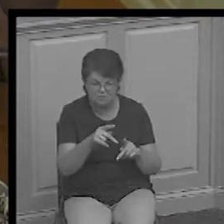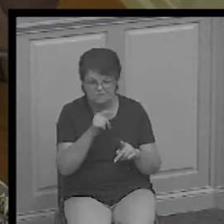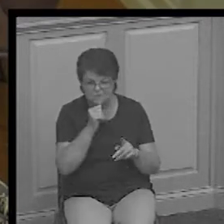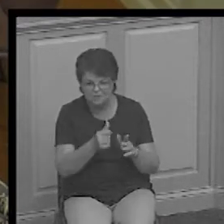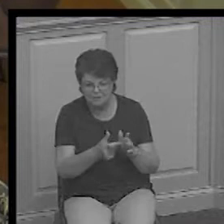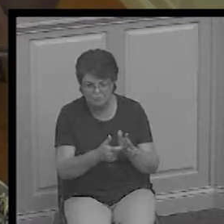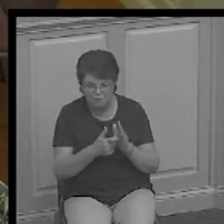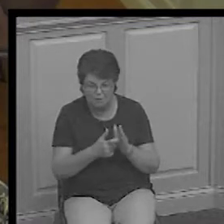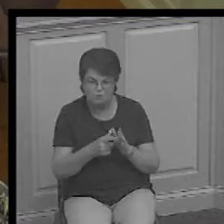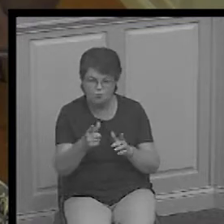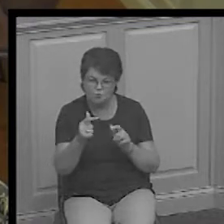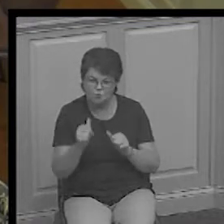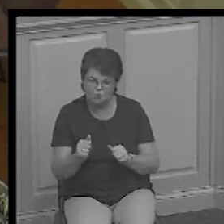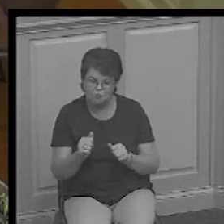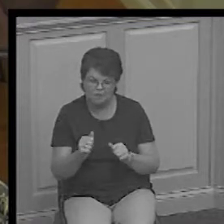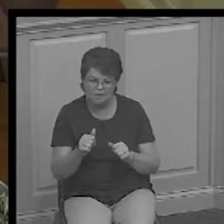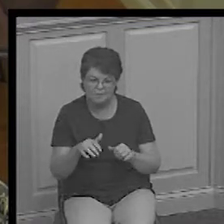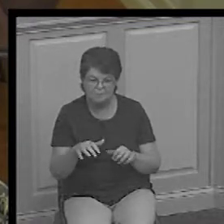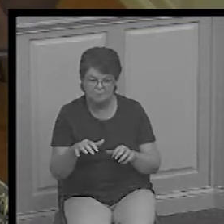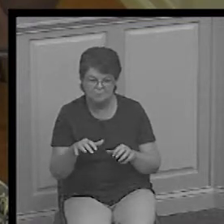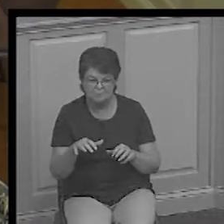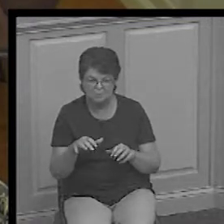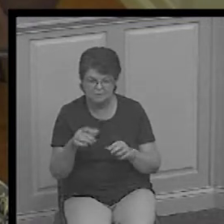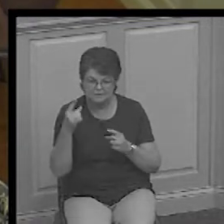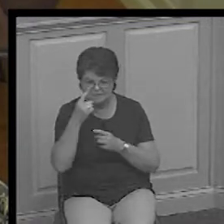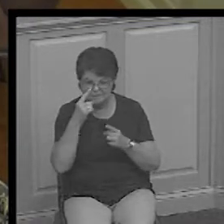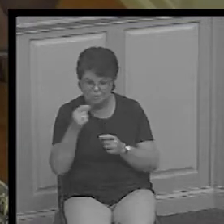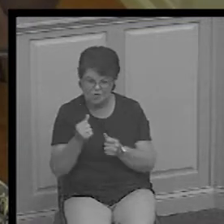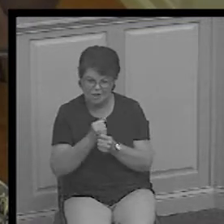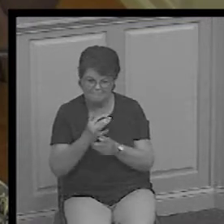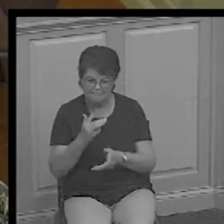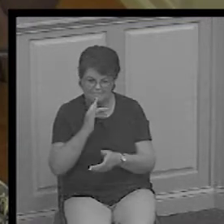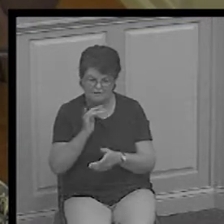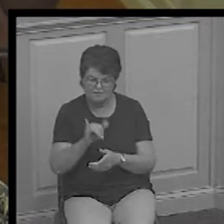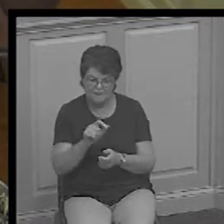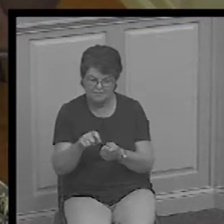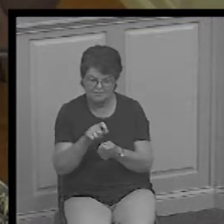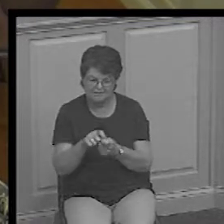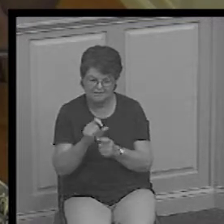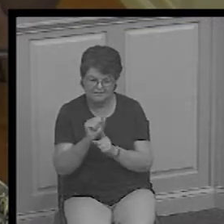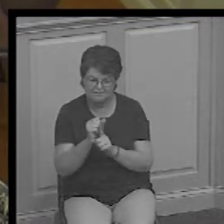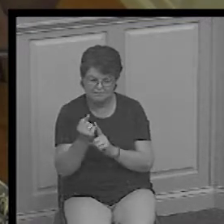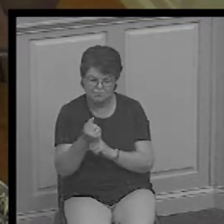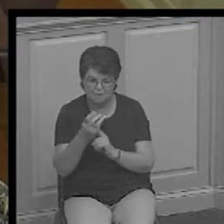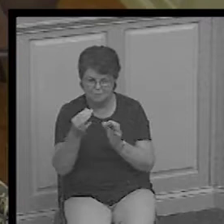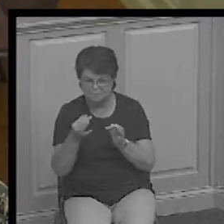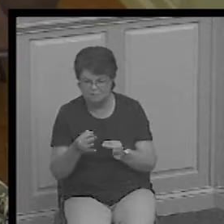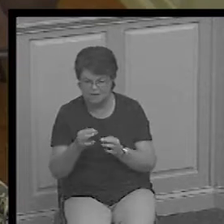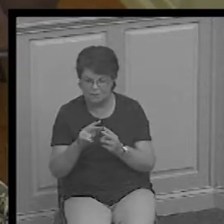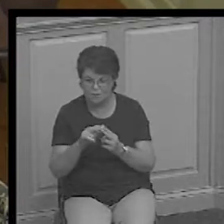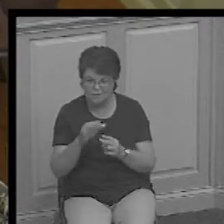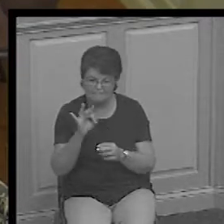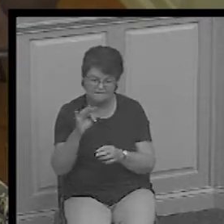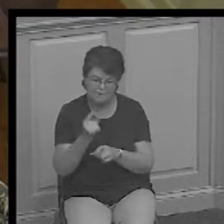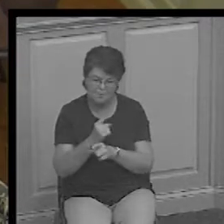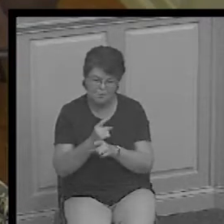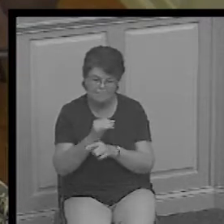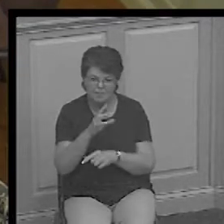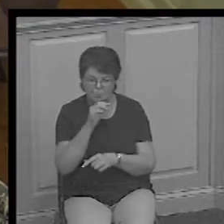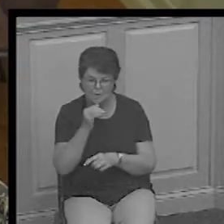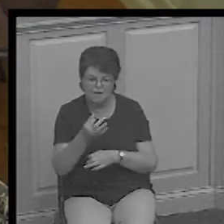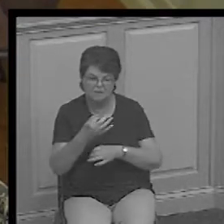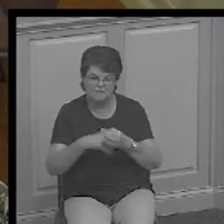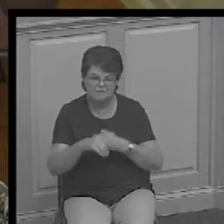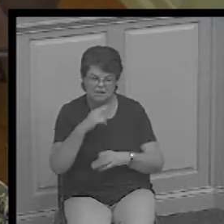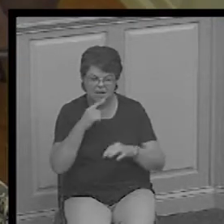required, you can take everything into account for that specific situation and decide whether it's appropriate or not, instead of just